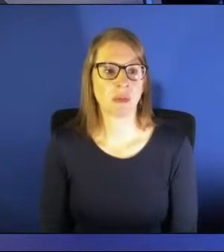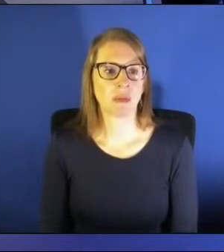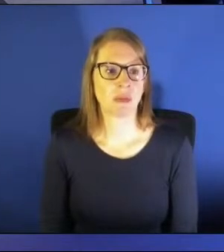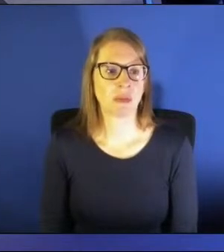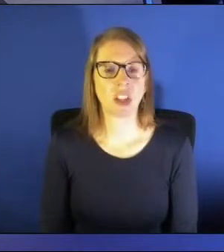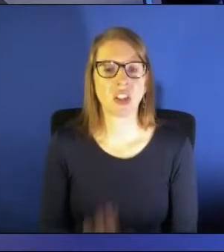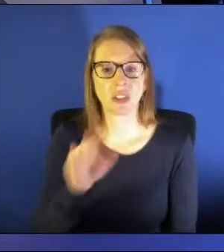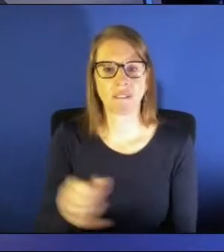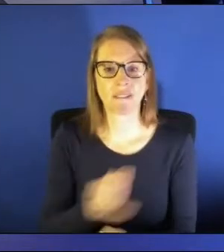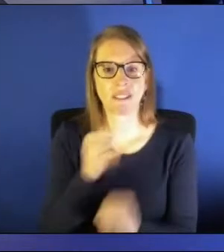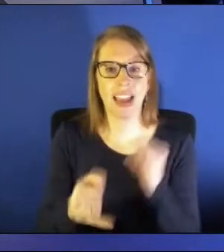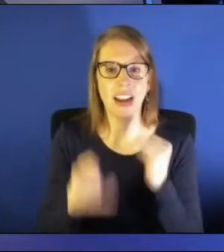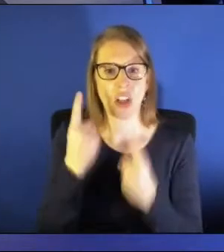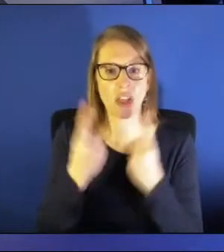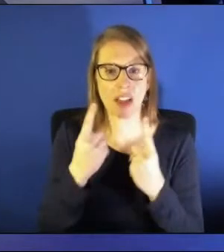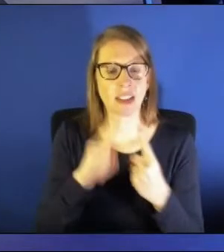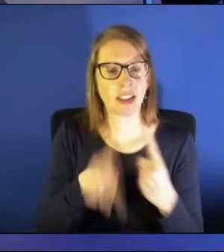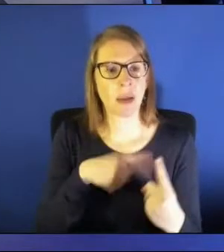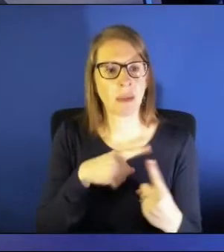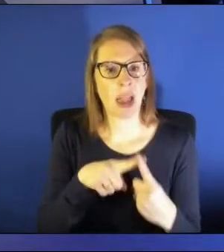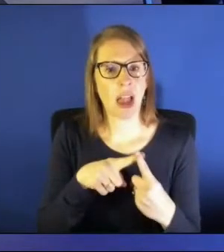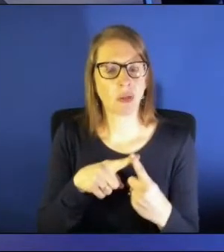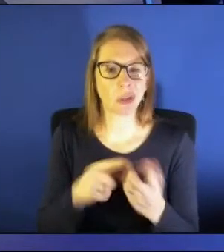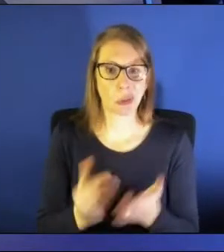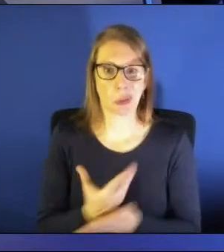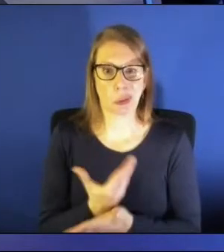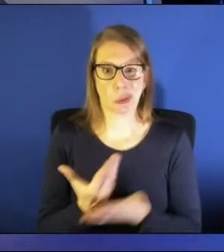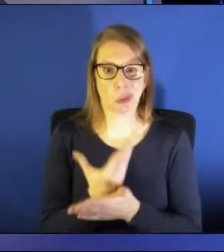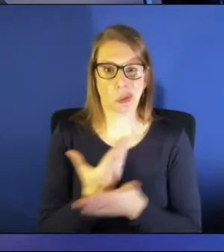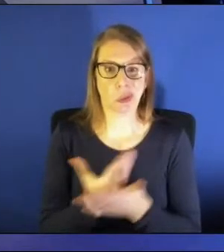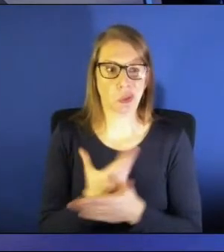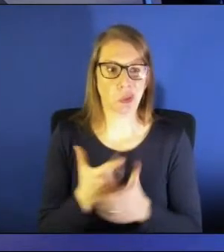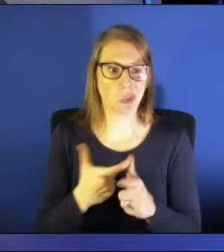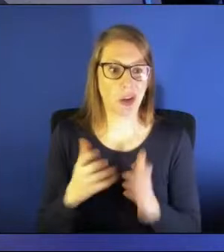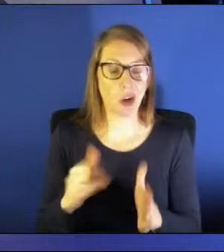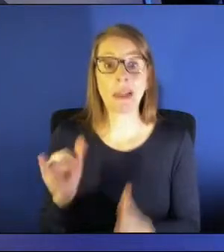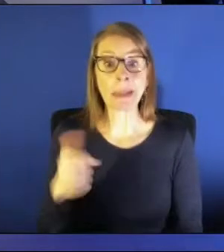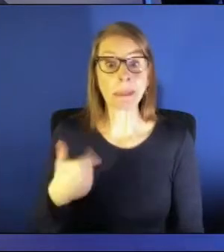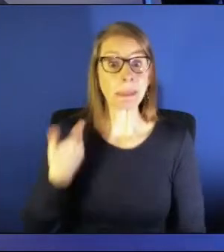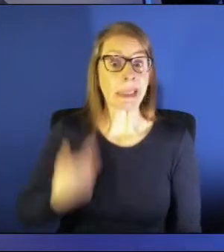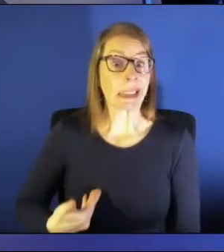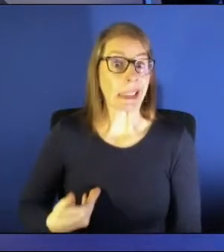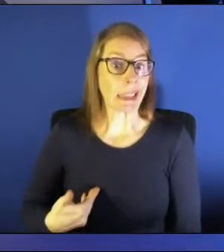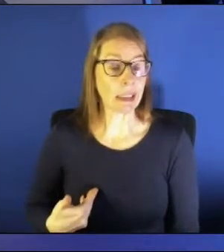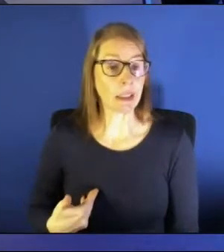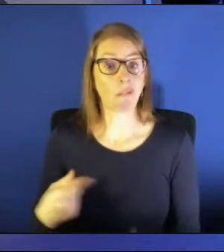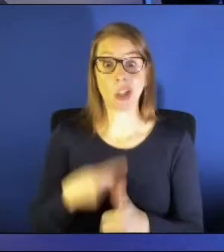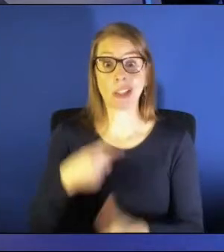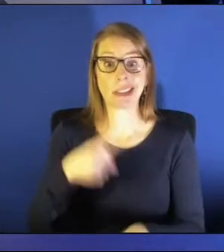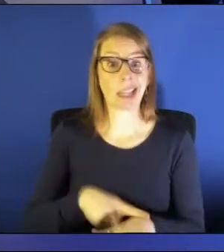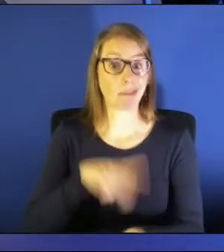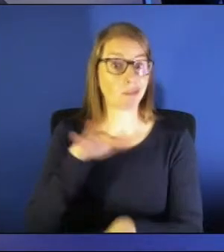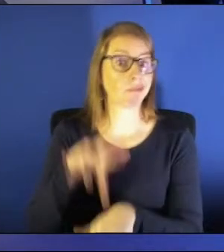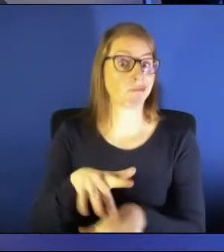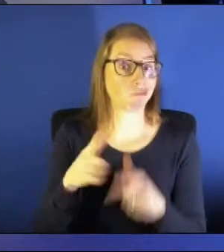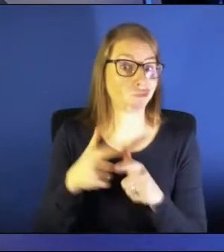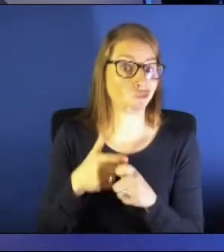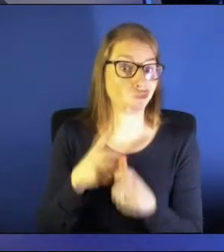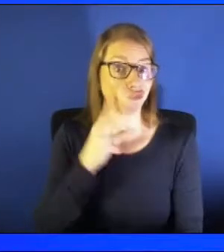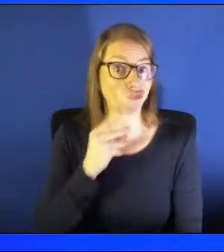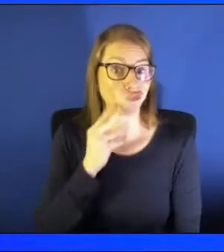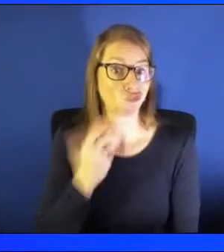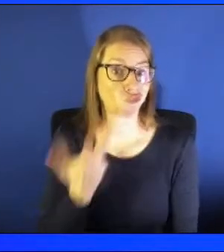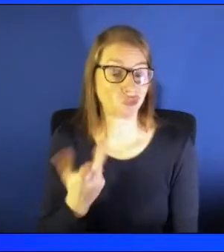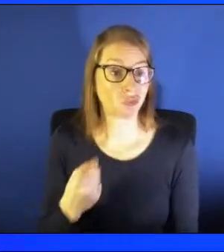on just a budding runner, maybe somebody like me who would step out there for the first time. Just your final thoughts on what we should know. Yeah,